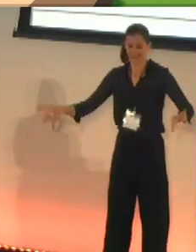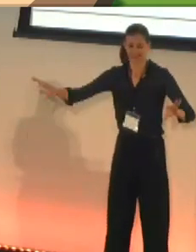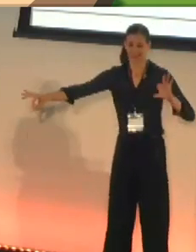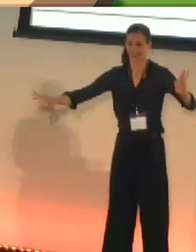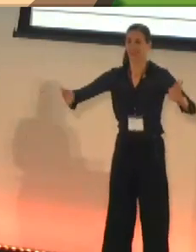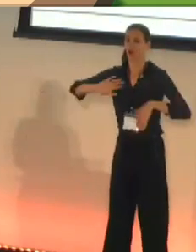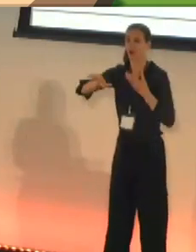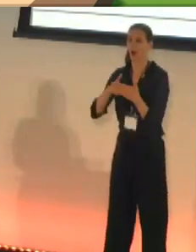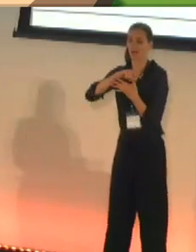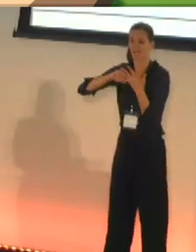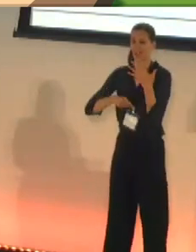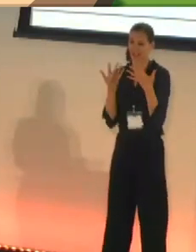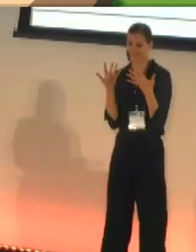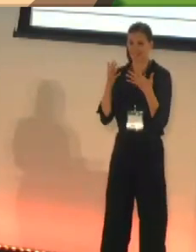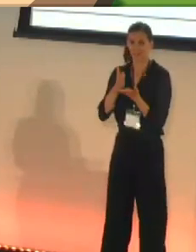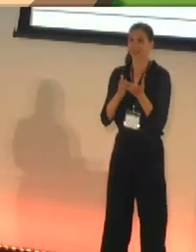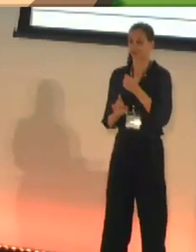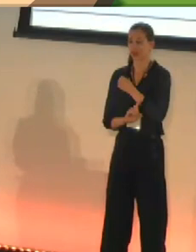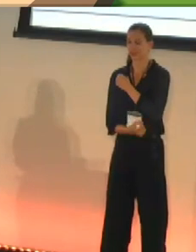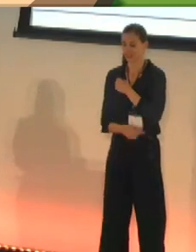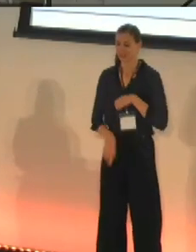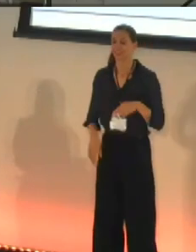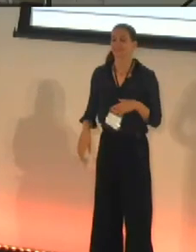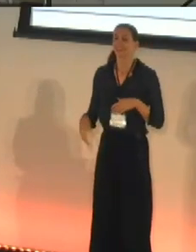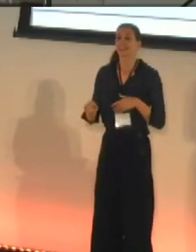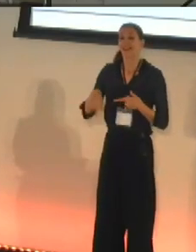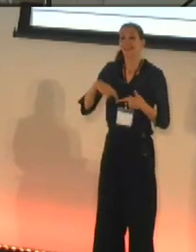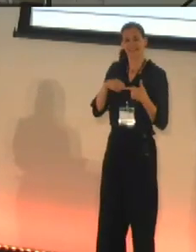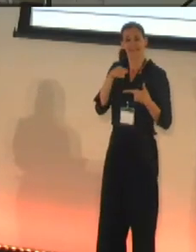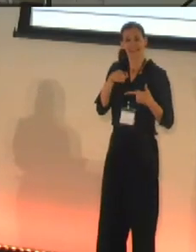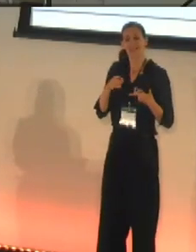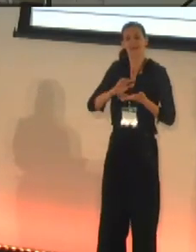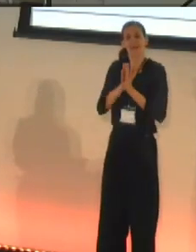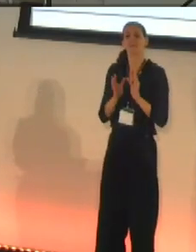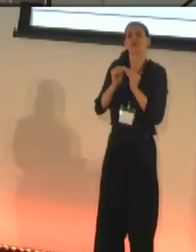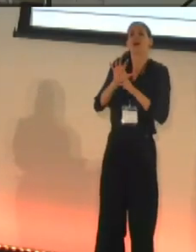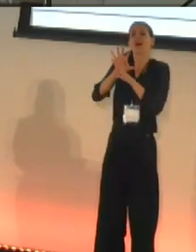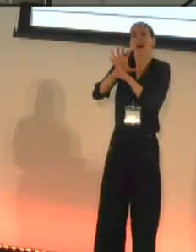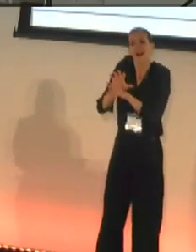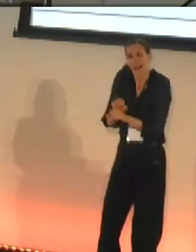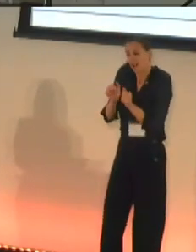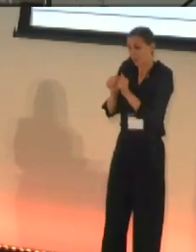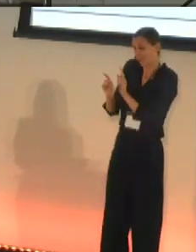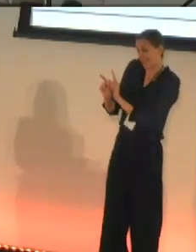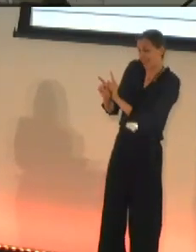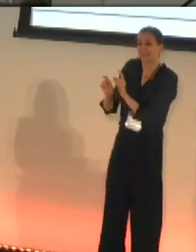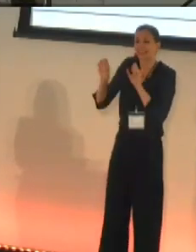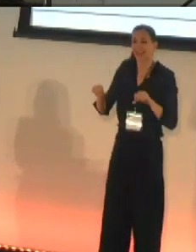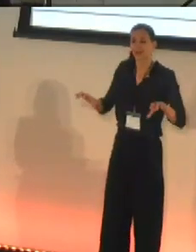see if, now that they were familiar with the guide and how the guide worked, they could perform more complex tasks in a virtual